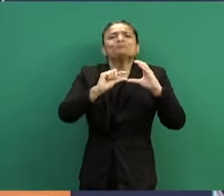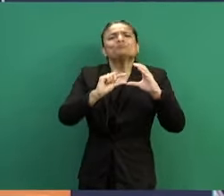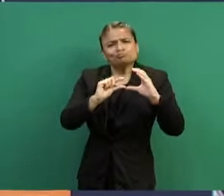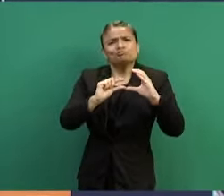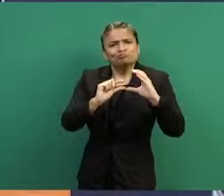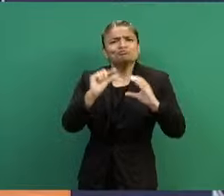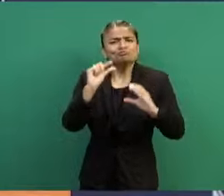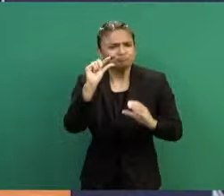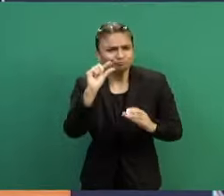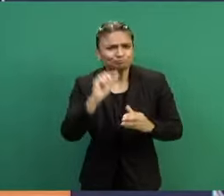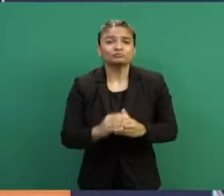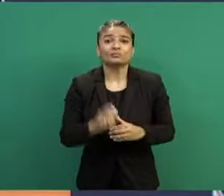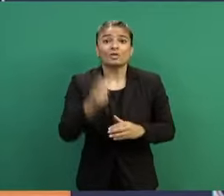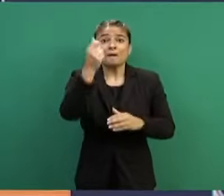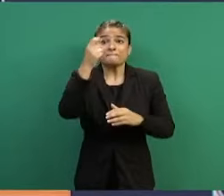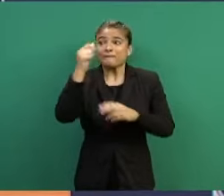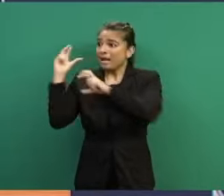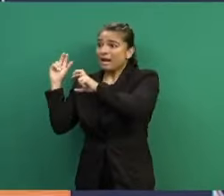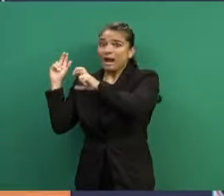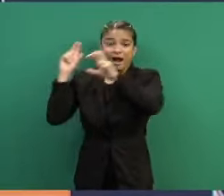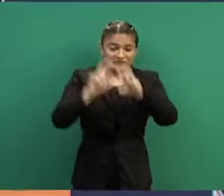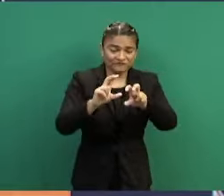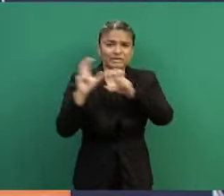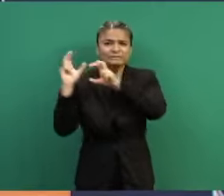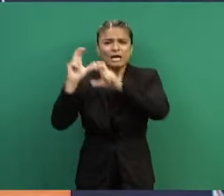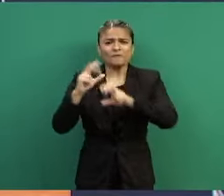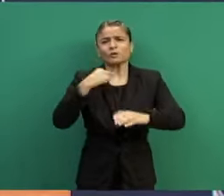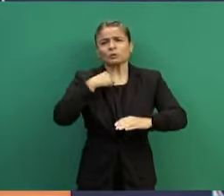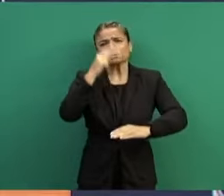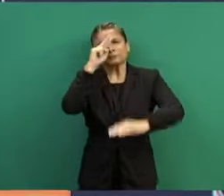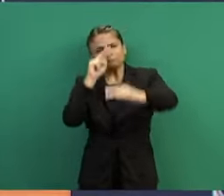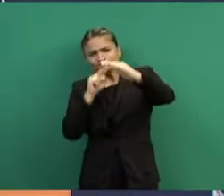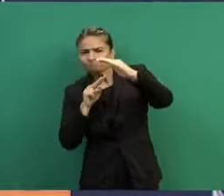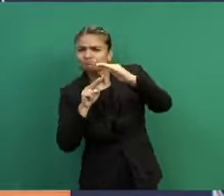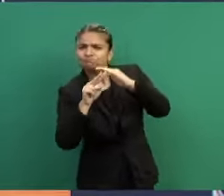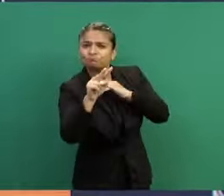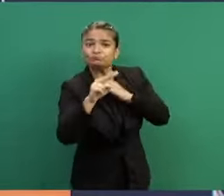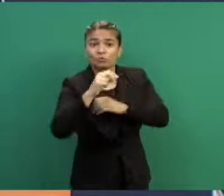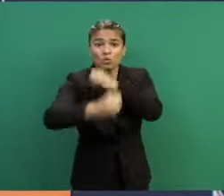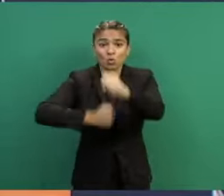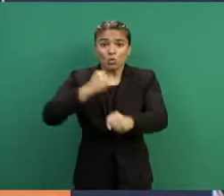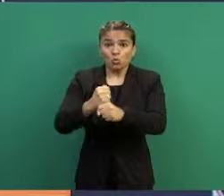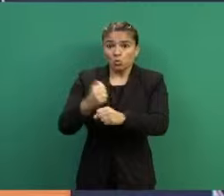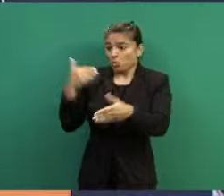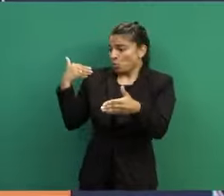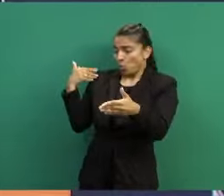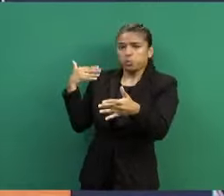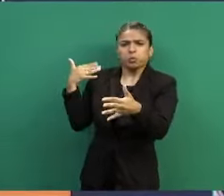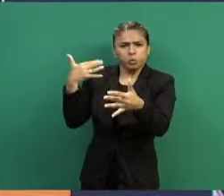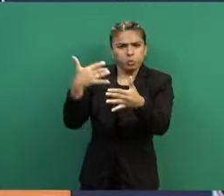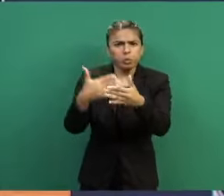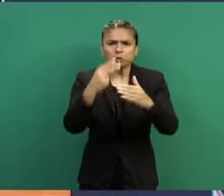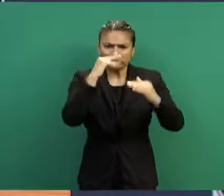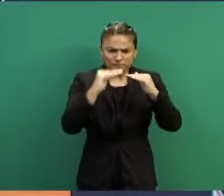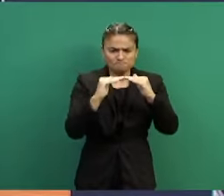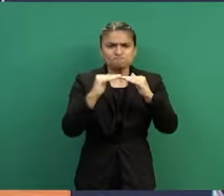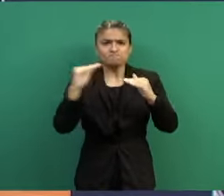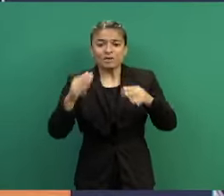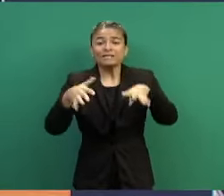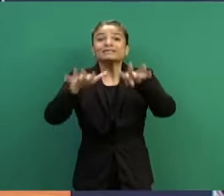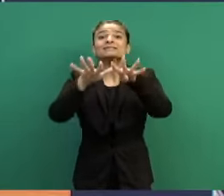The investment forecast for the year was revised up to 7.7% in